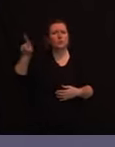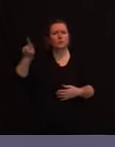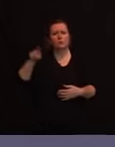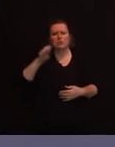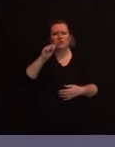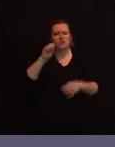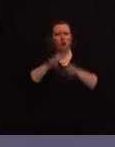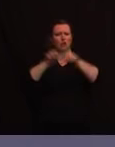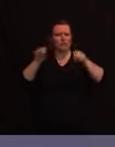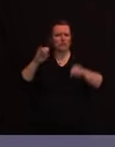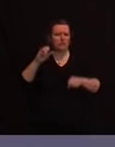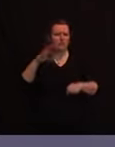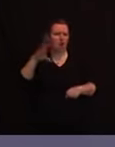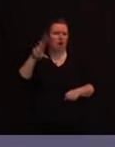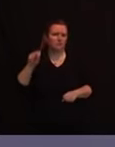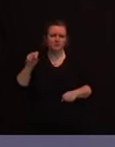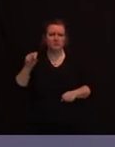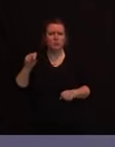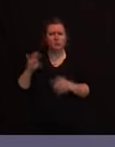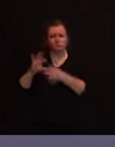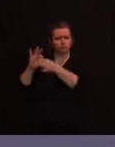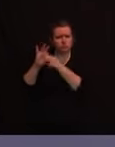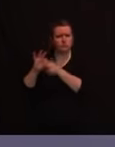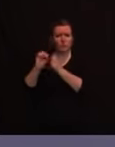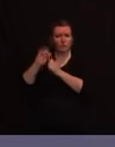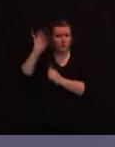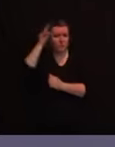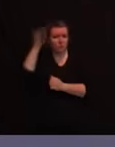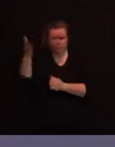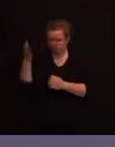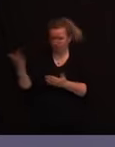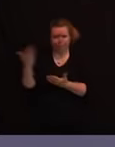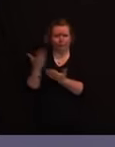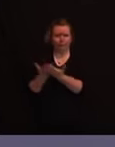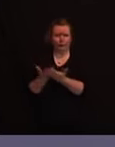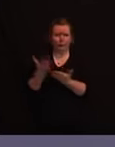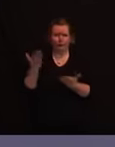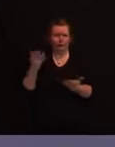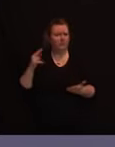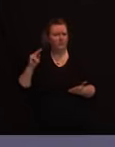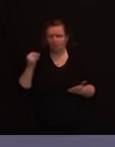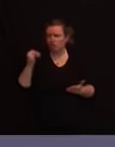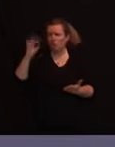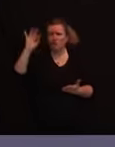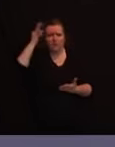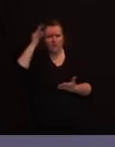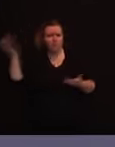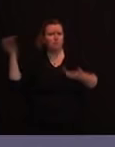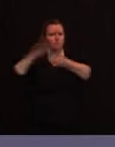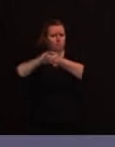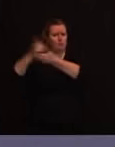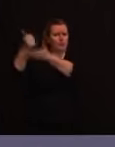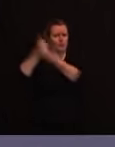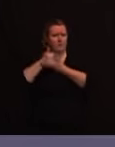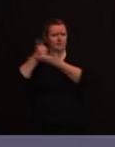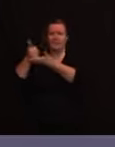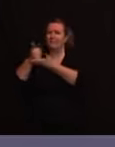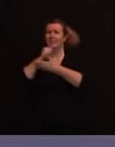of cooperation with our federal partners, but we have a ways still to go. Just acknowledging on the racial